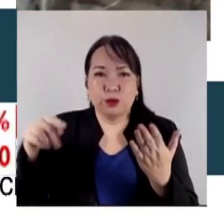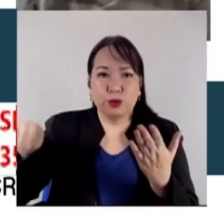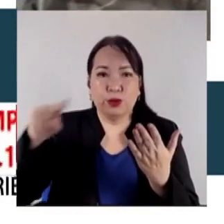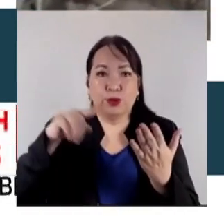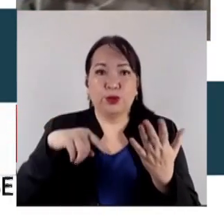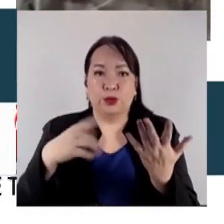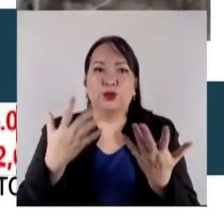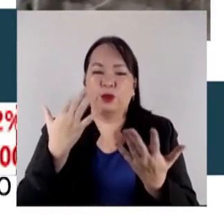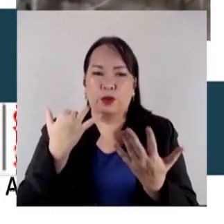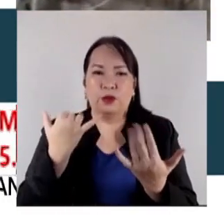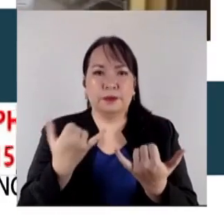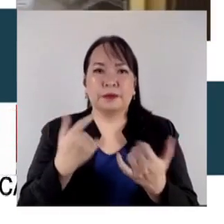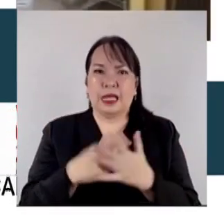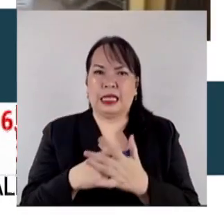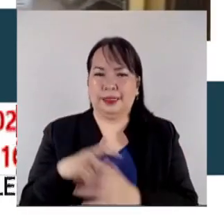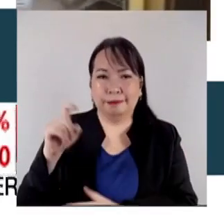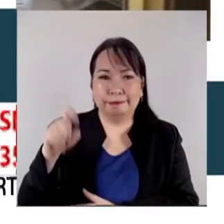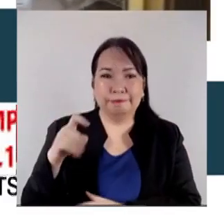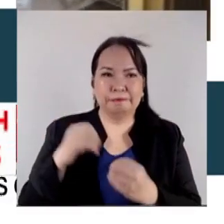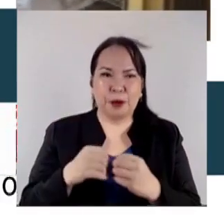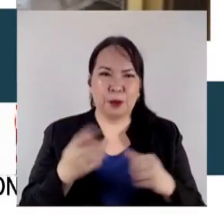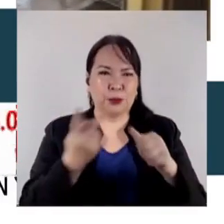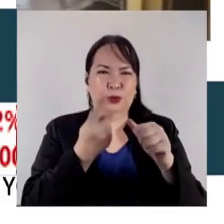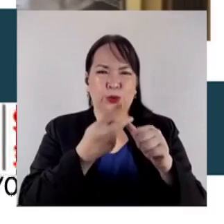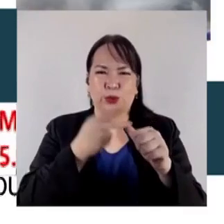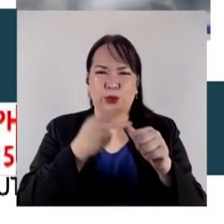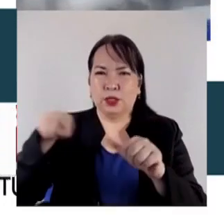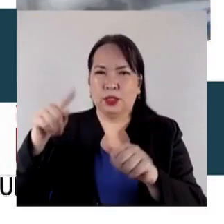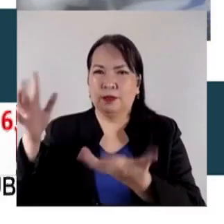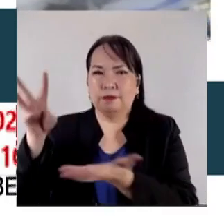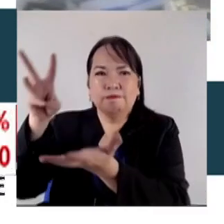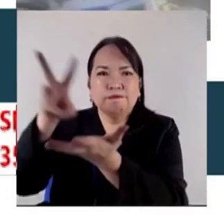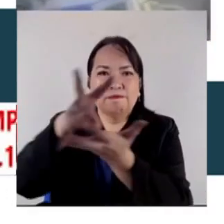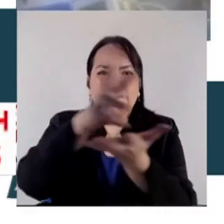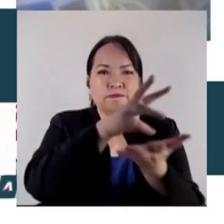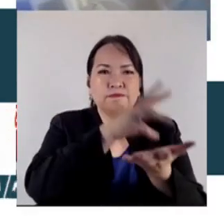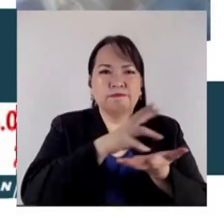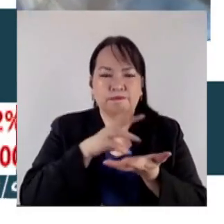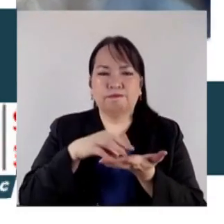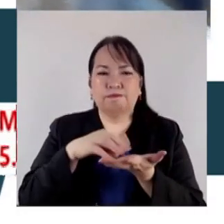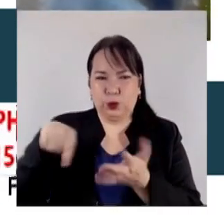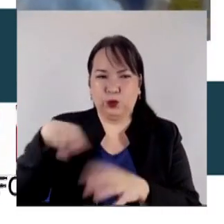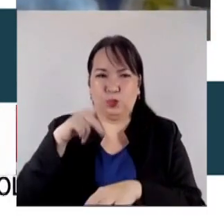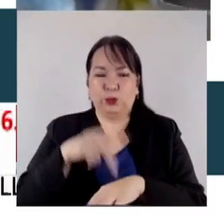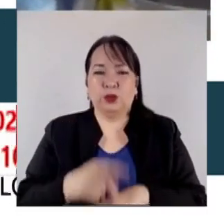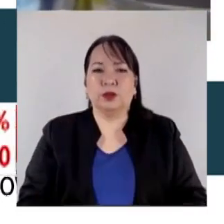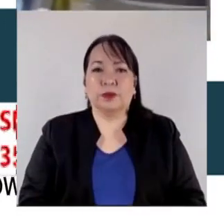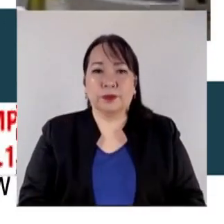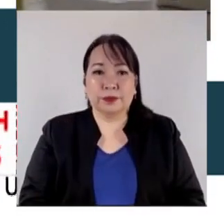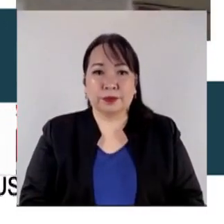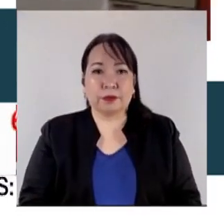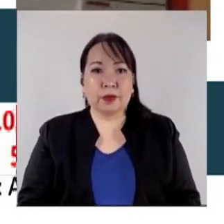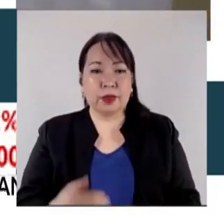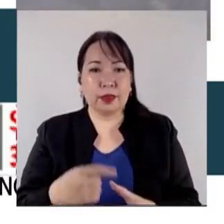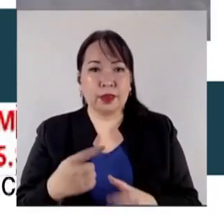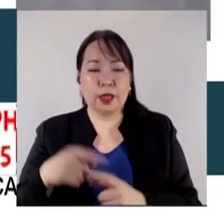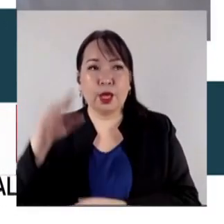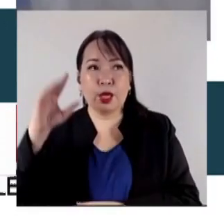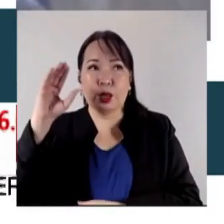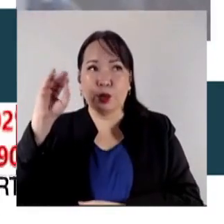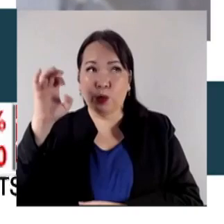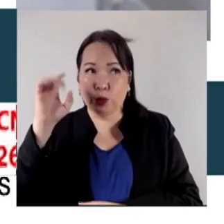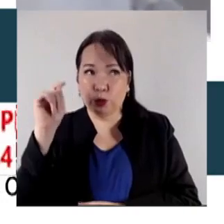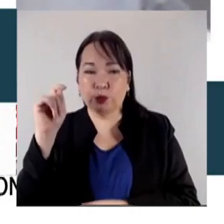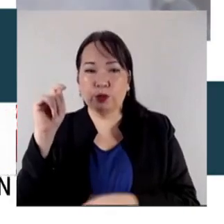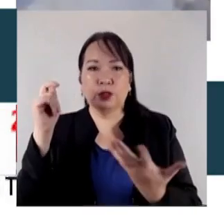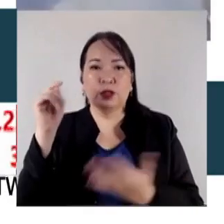we needed to prioritize certain geographic areas. Late October, November,